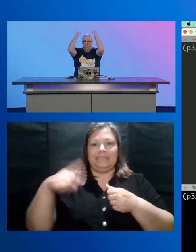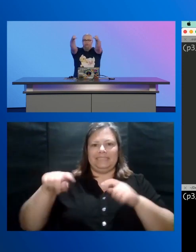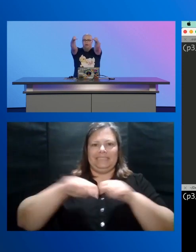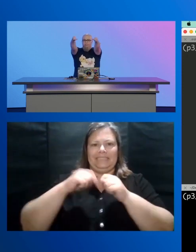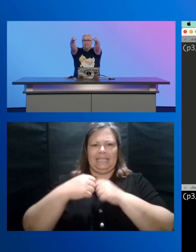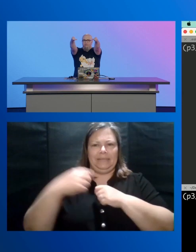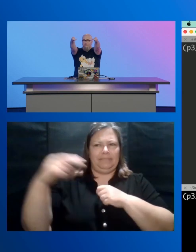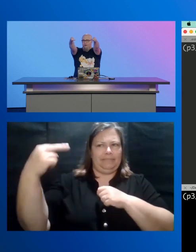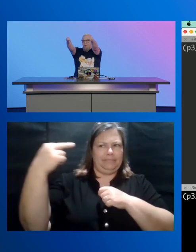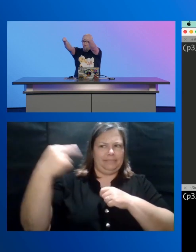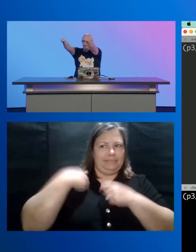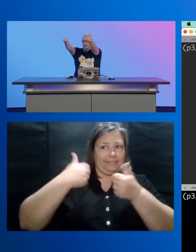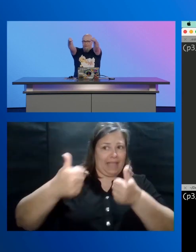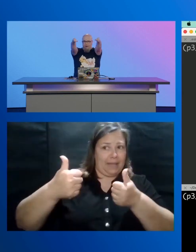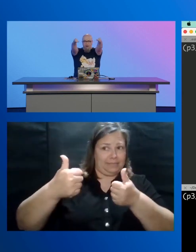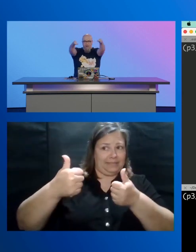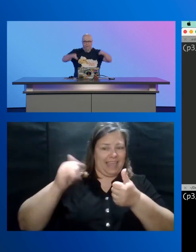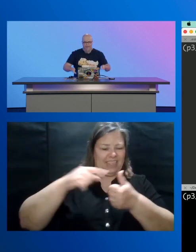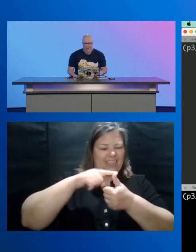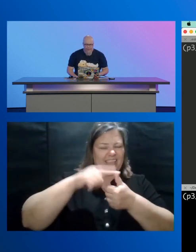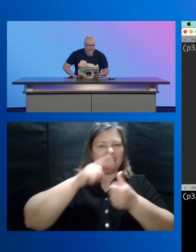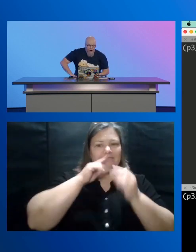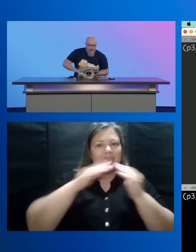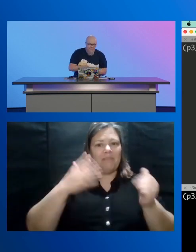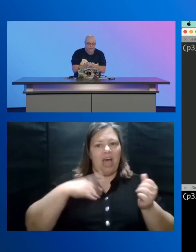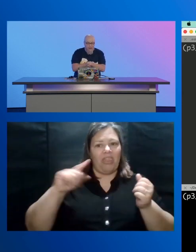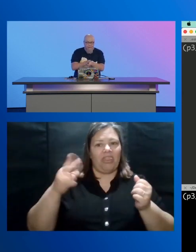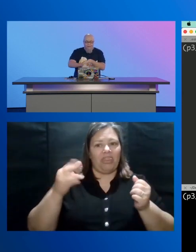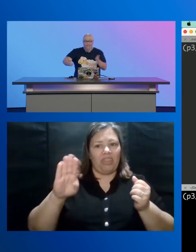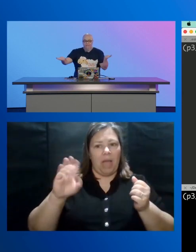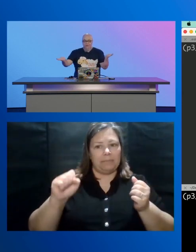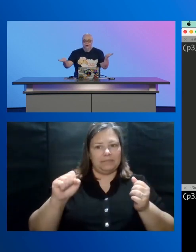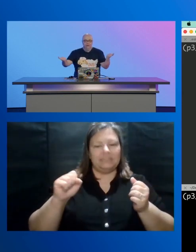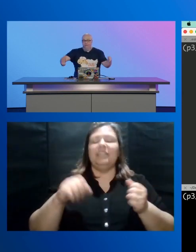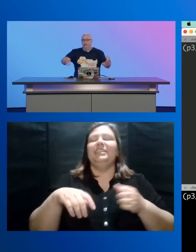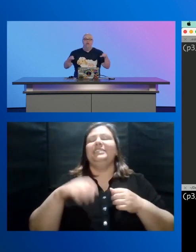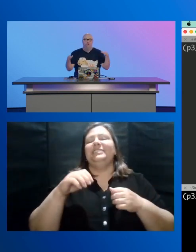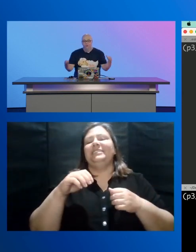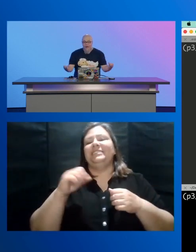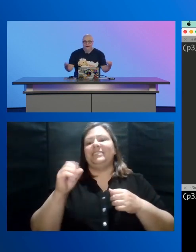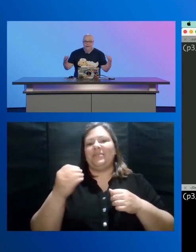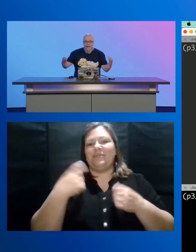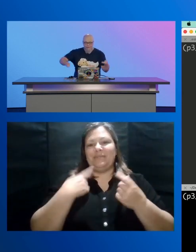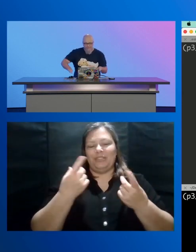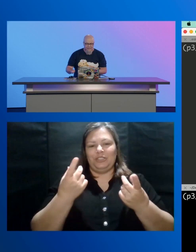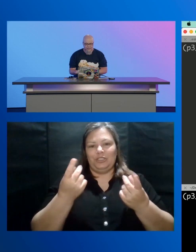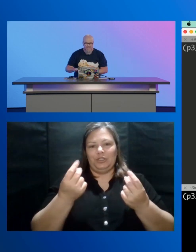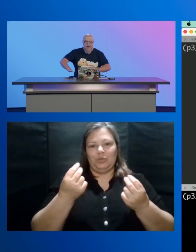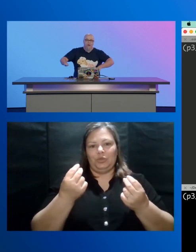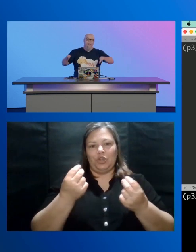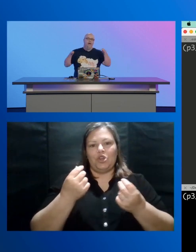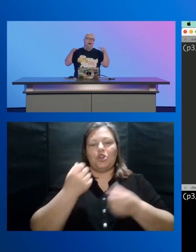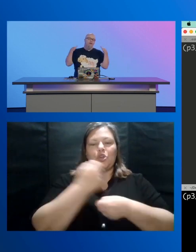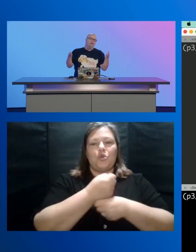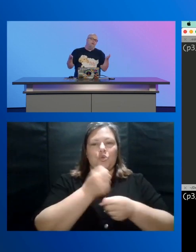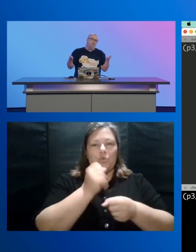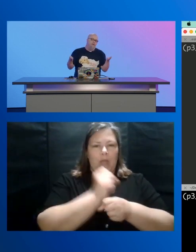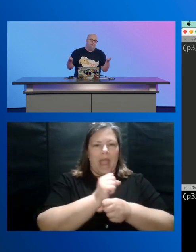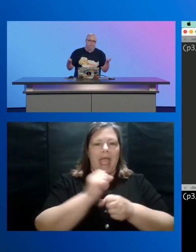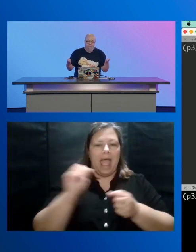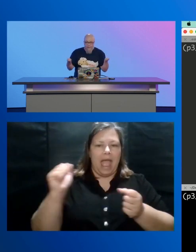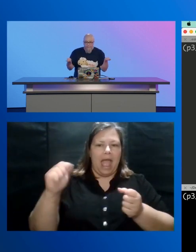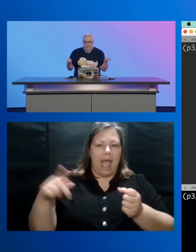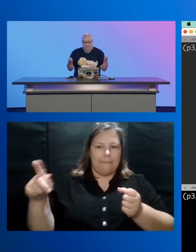but these are thumbs. That's rule number 3 right there. Okay, all right, so first thing we're gonna do is we're gonna create an application. Now, I'm gonna